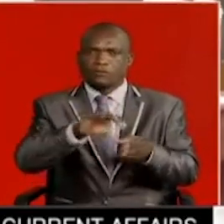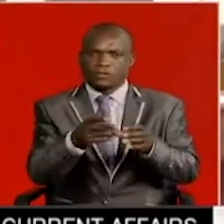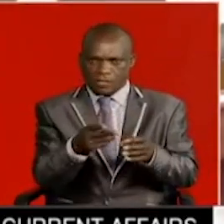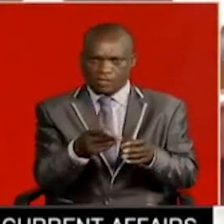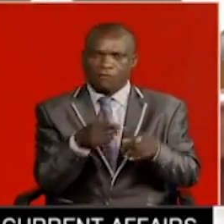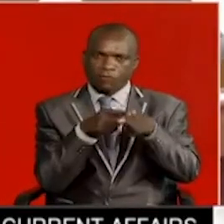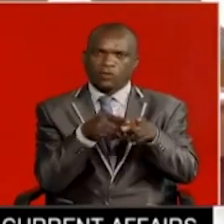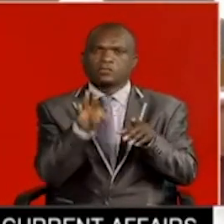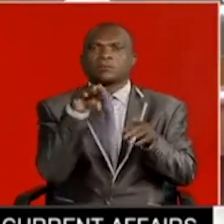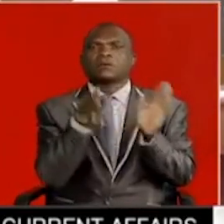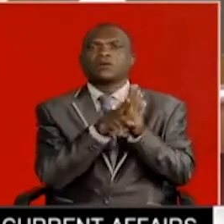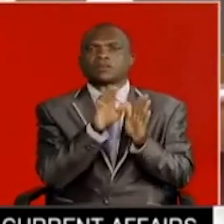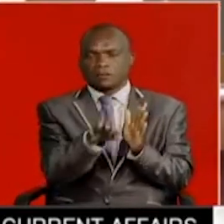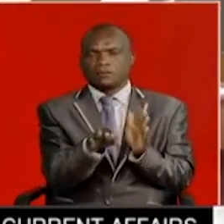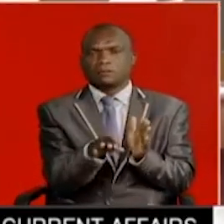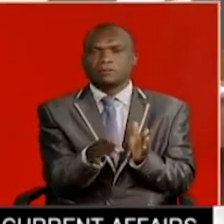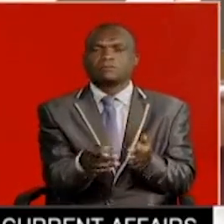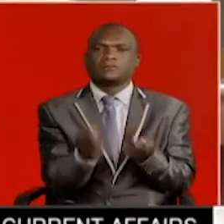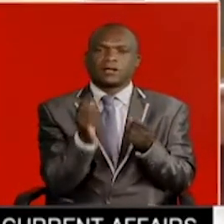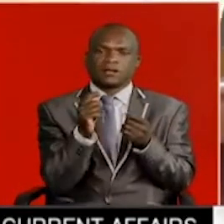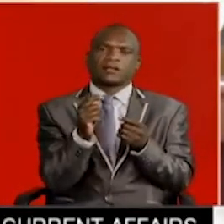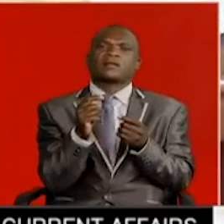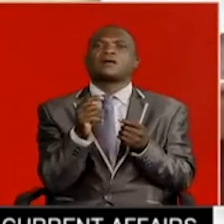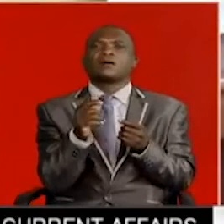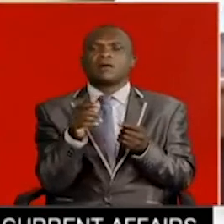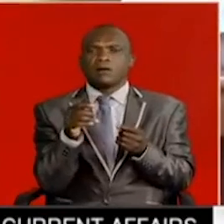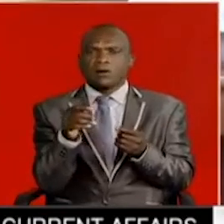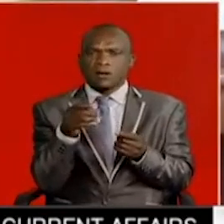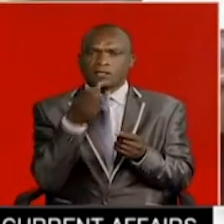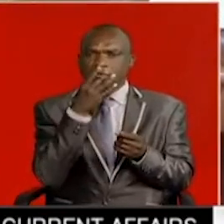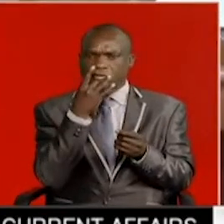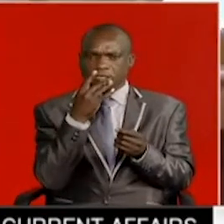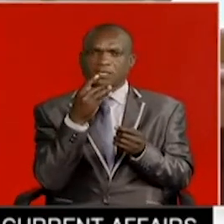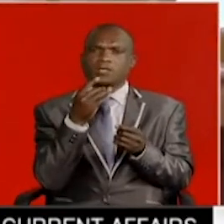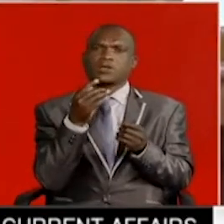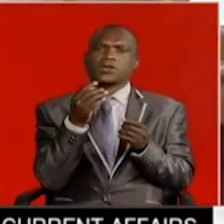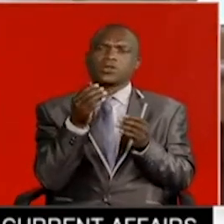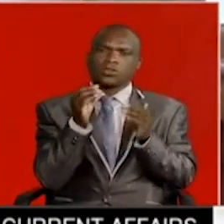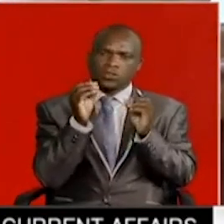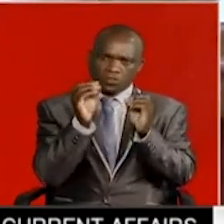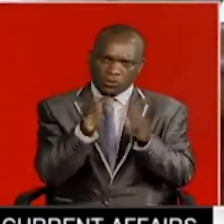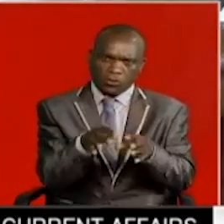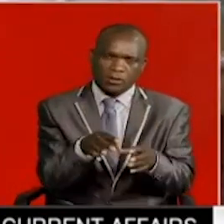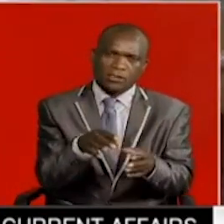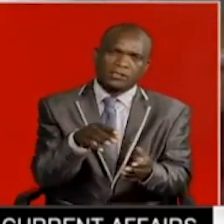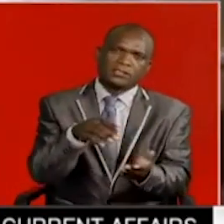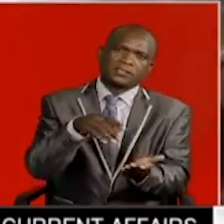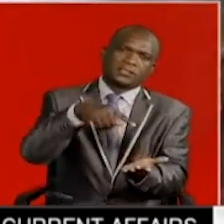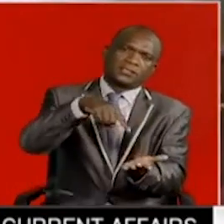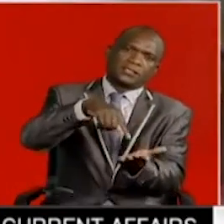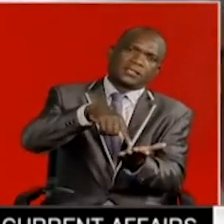Three, there will be waste segregation at point of